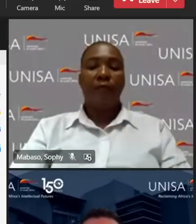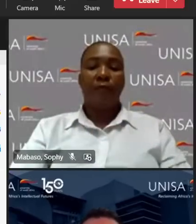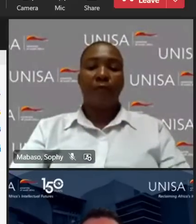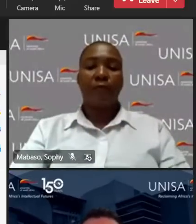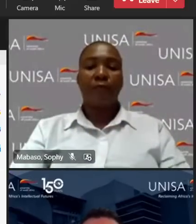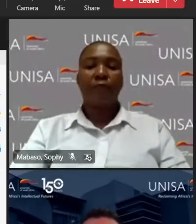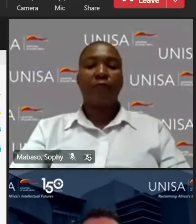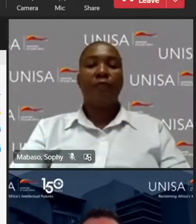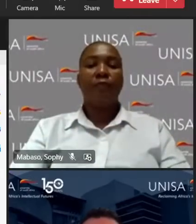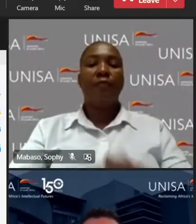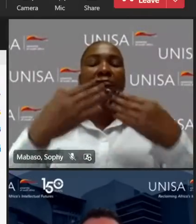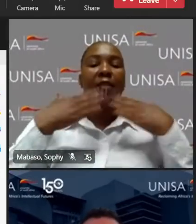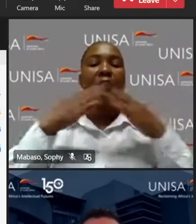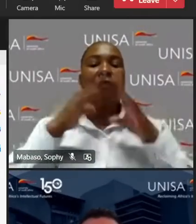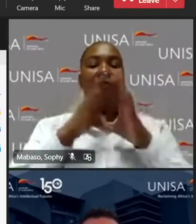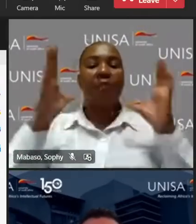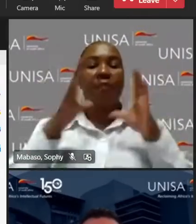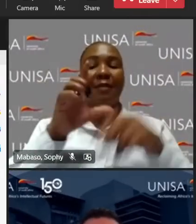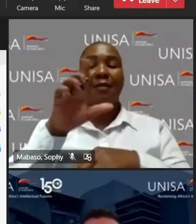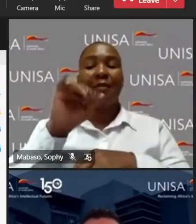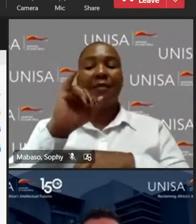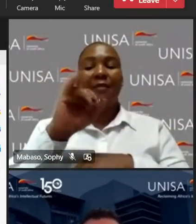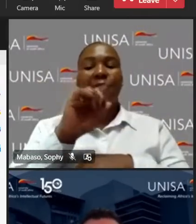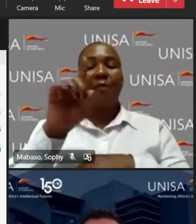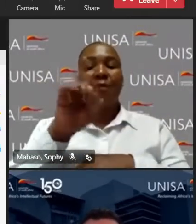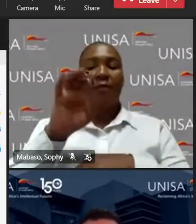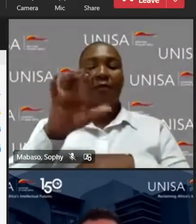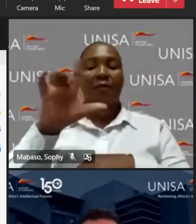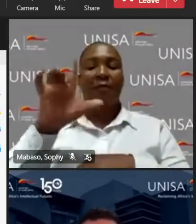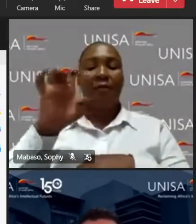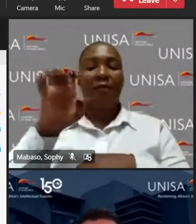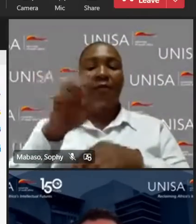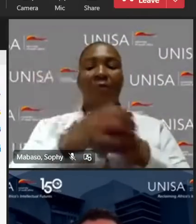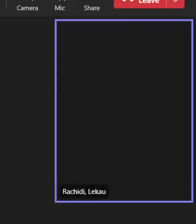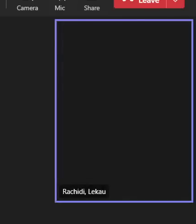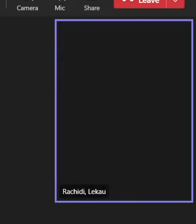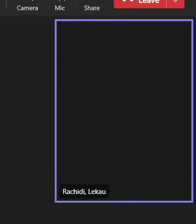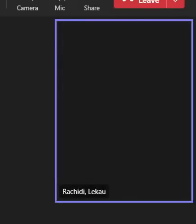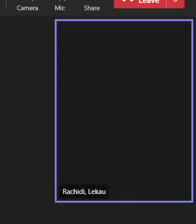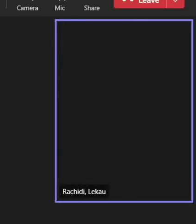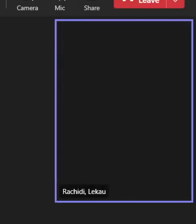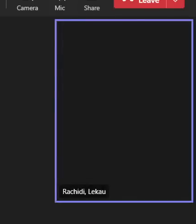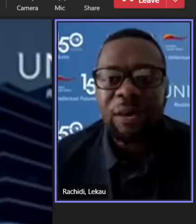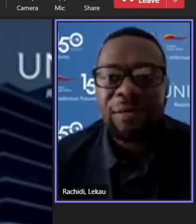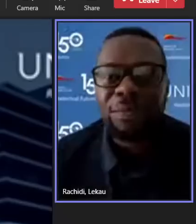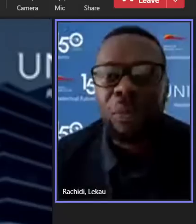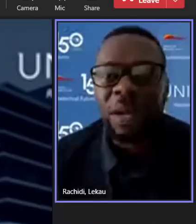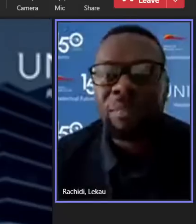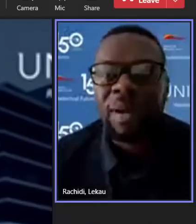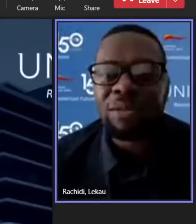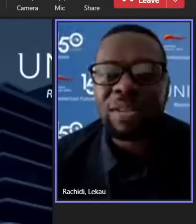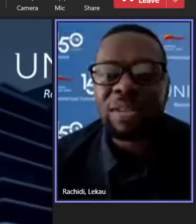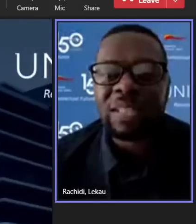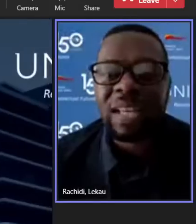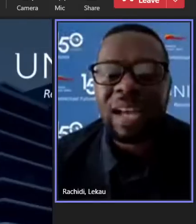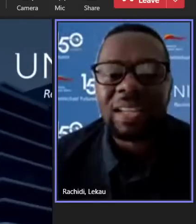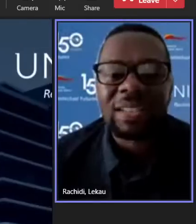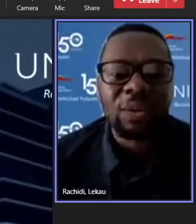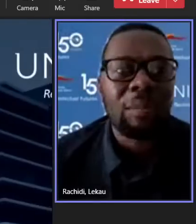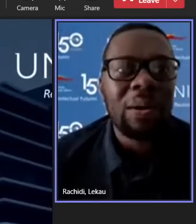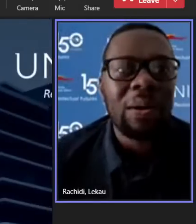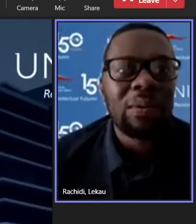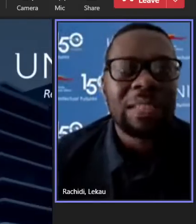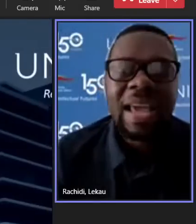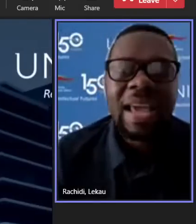Thank you very much, Lizette, for that demonstration of what MyUnisa is